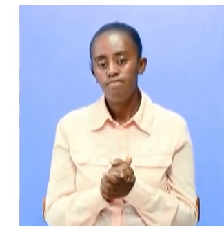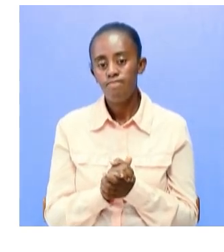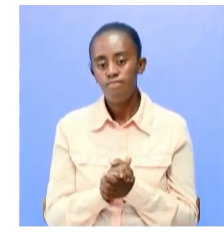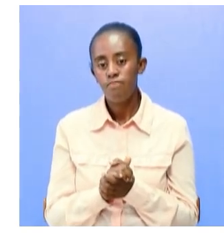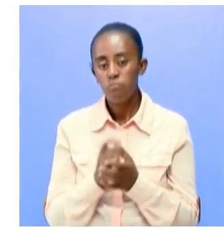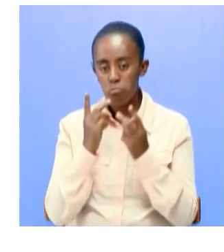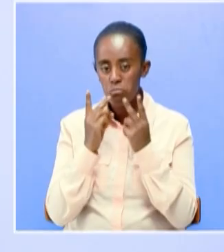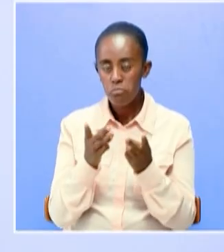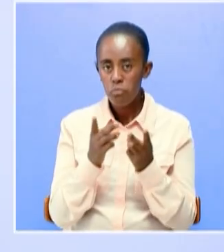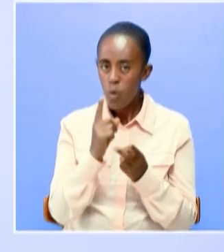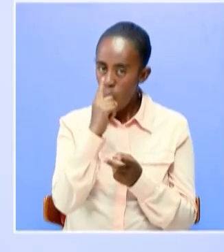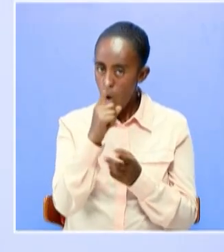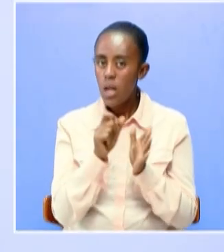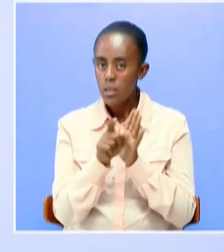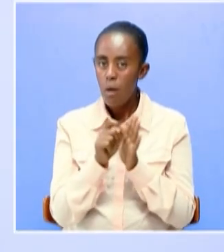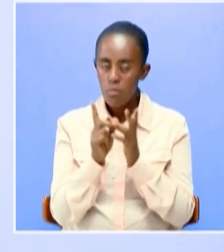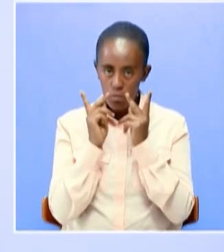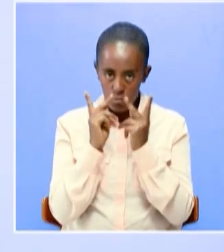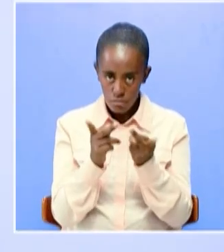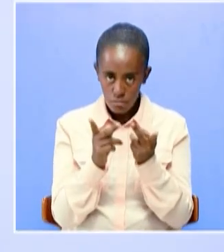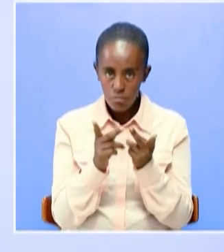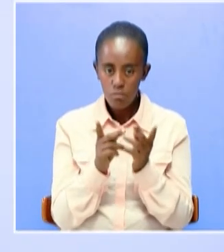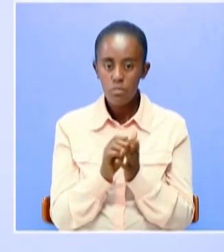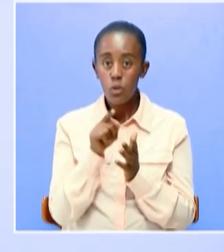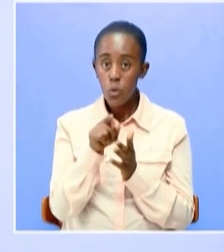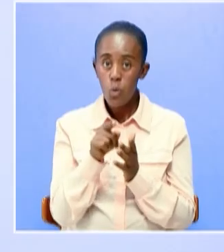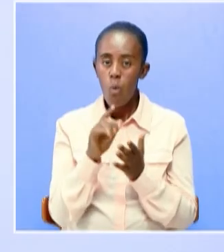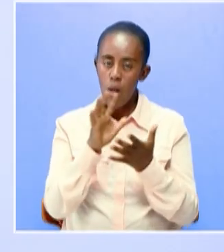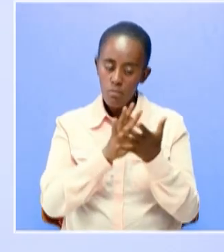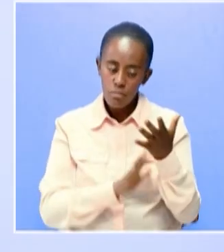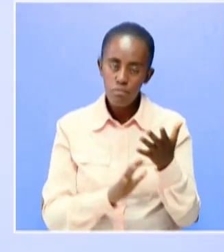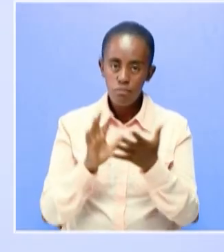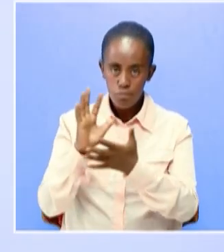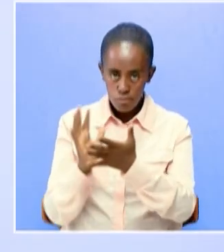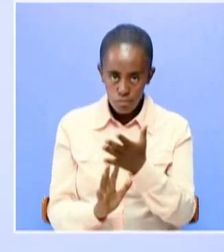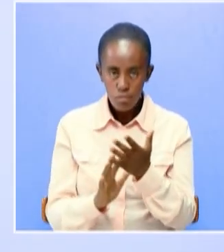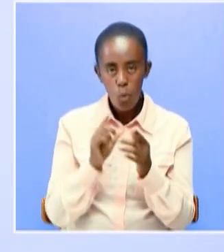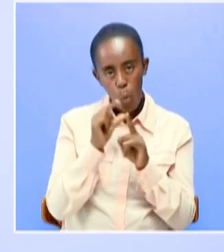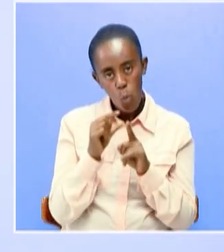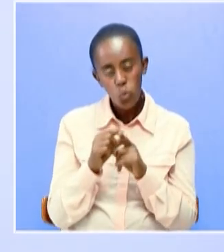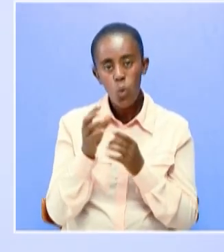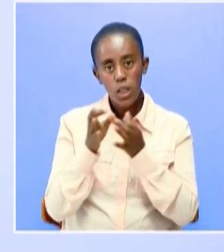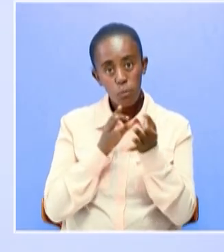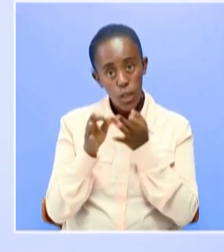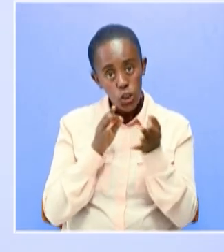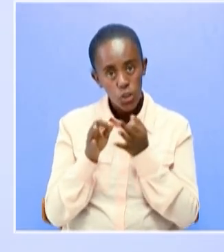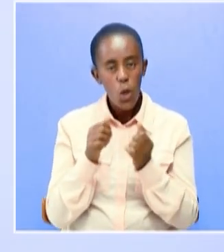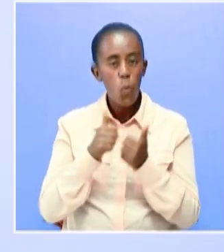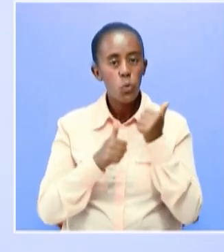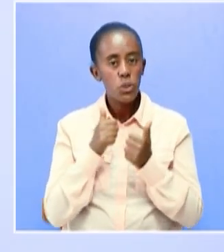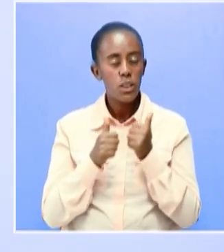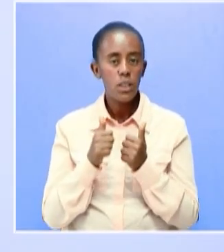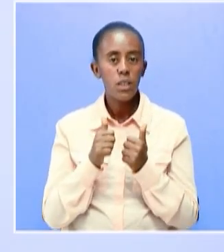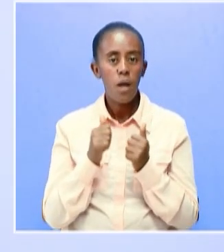Let me give you one example. Then you will list the words or maybe the expressions which can be